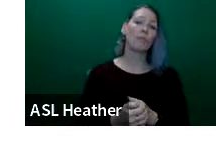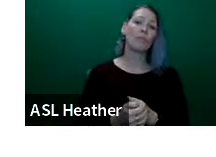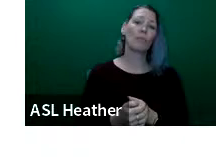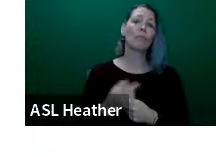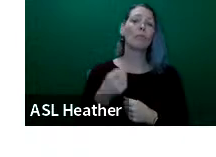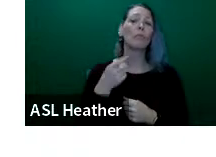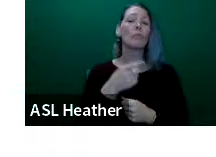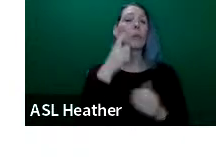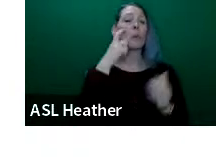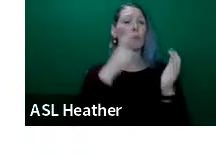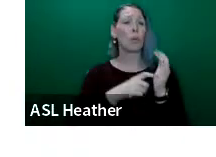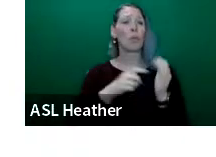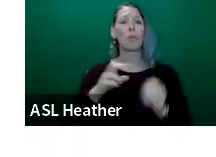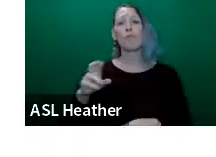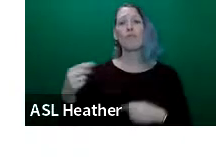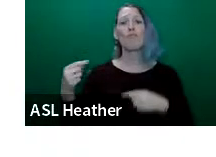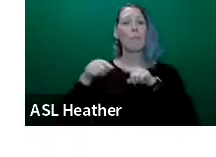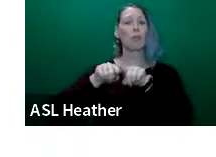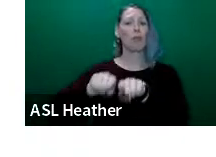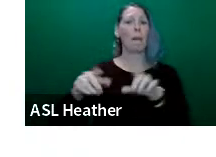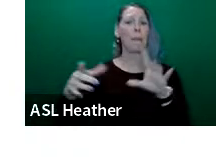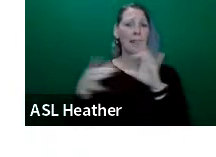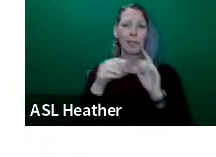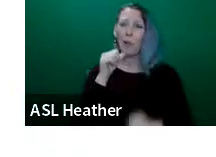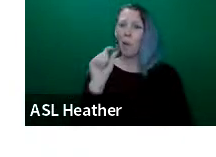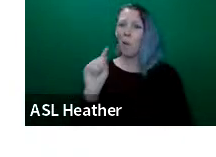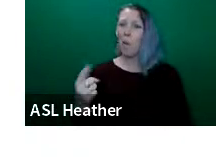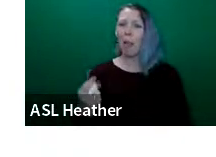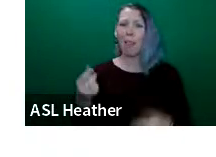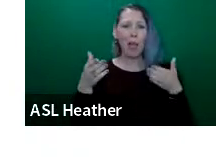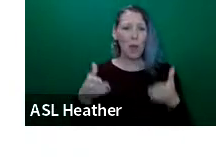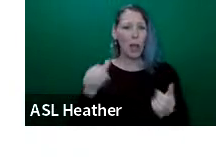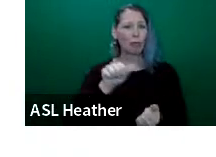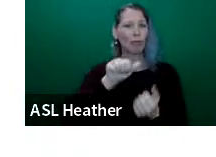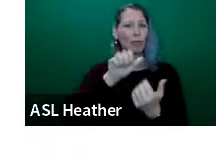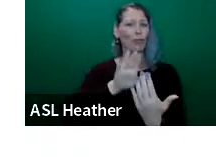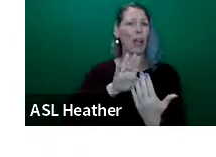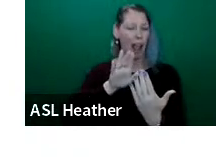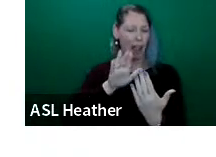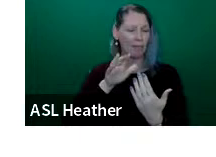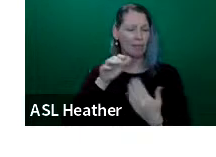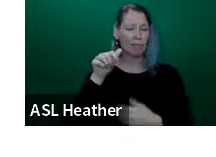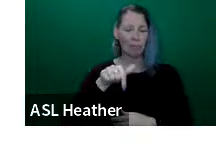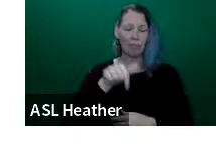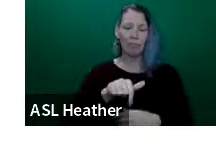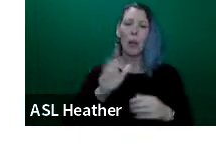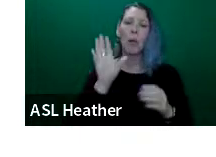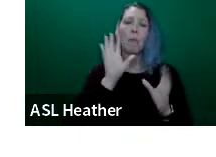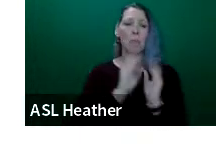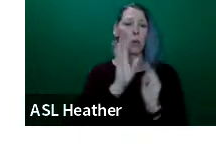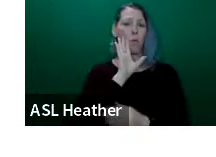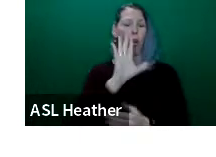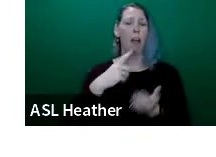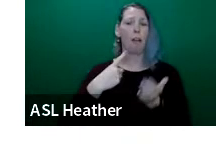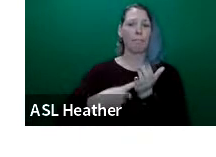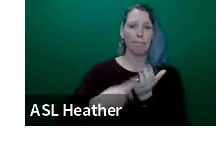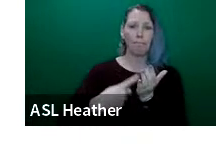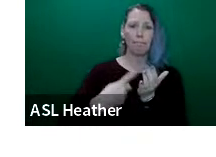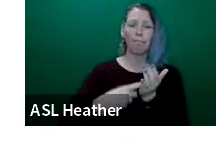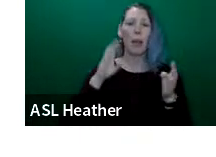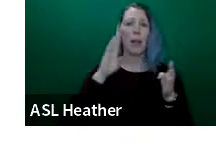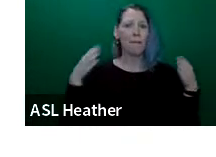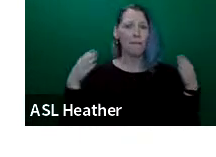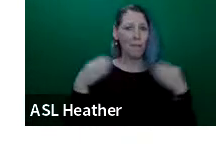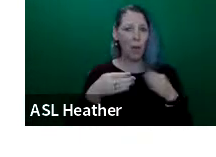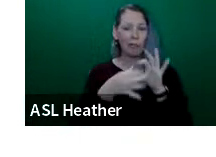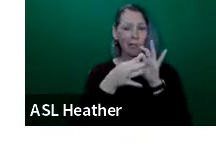So we acknowledge that ramp-to-ramp connections are not the only way to address these outcomes. In this meeting, we're going to focus on the data specific to